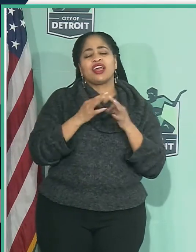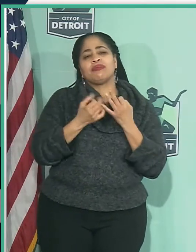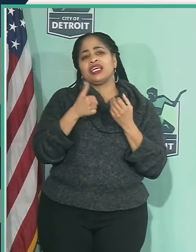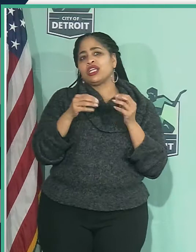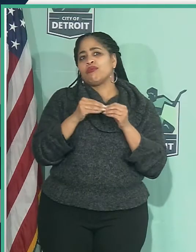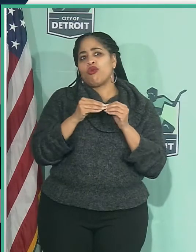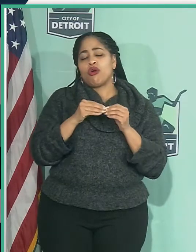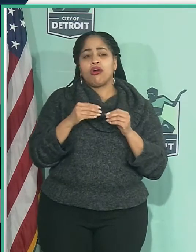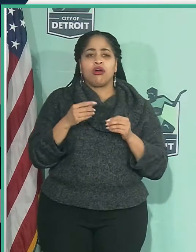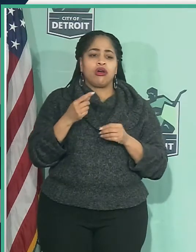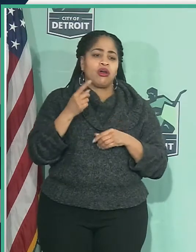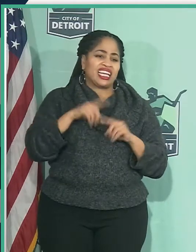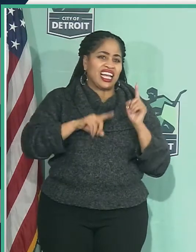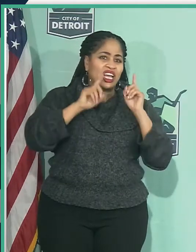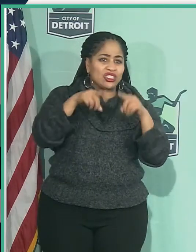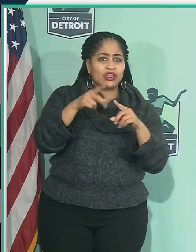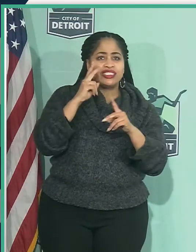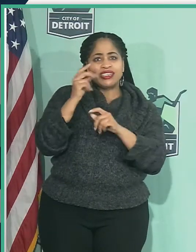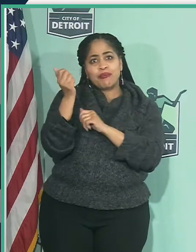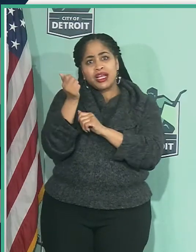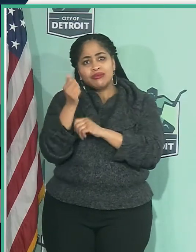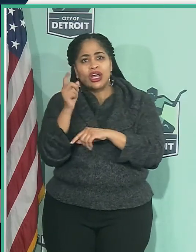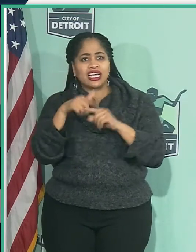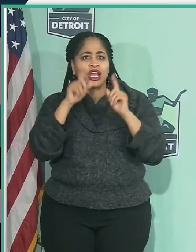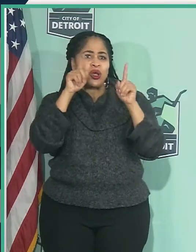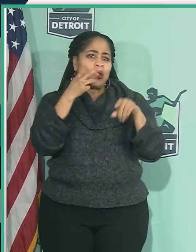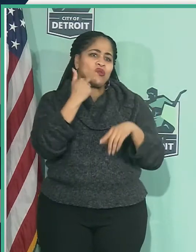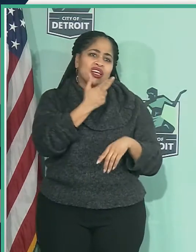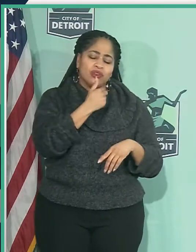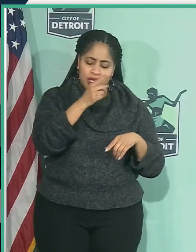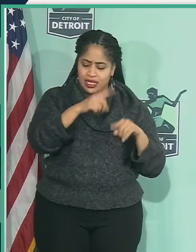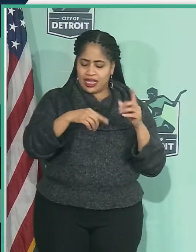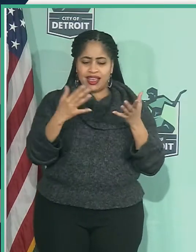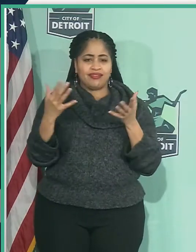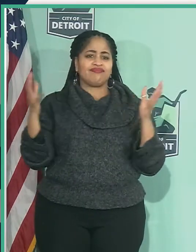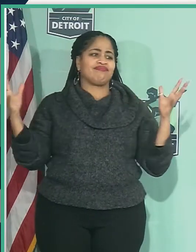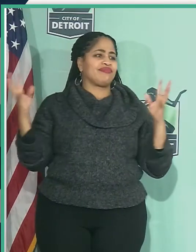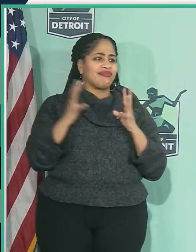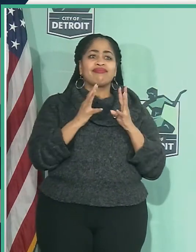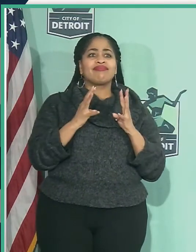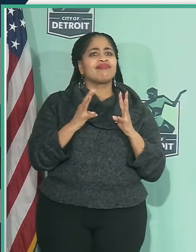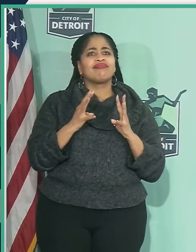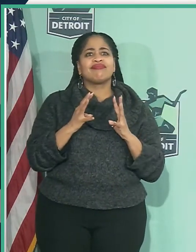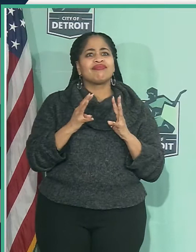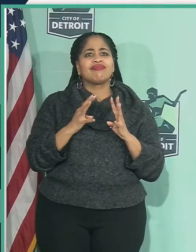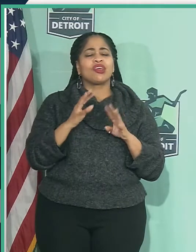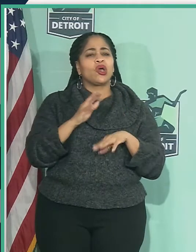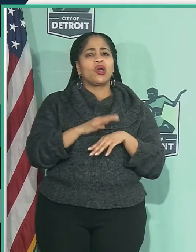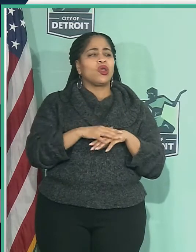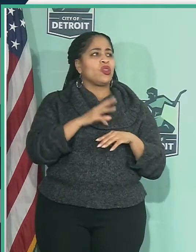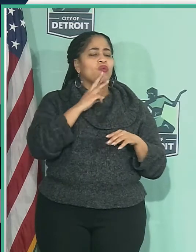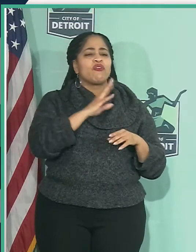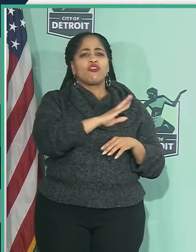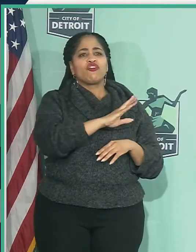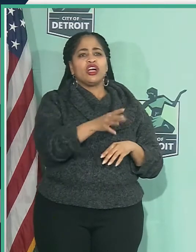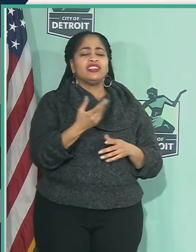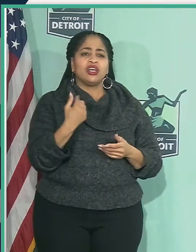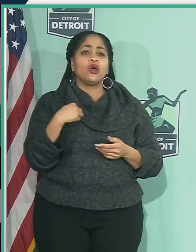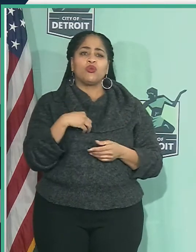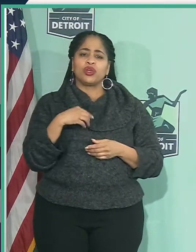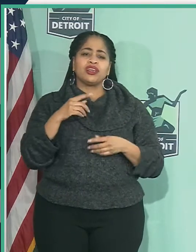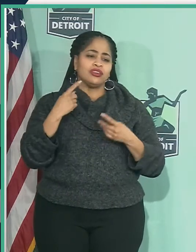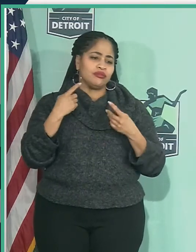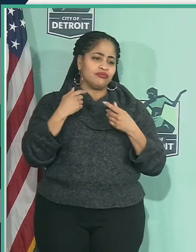can't go to a baseball game, that we can't go to a restaurant, that we can't gather together on the riverfront. We're putting together